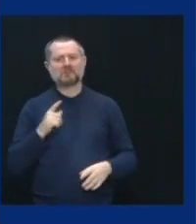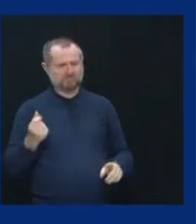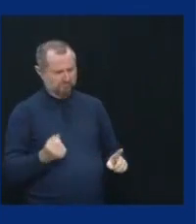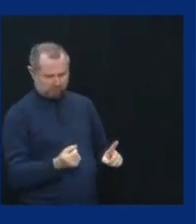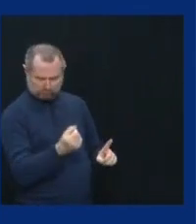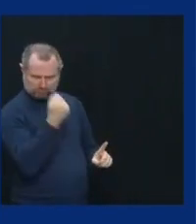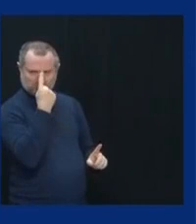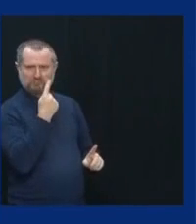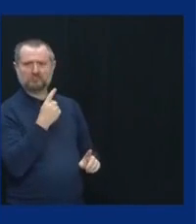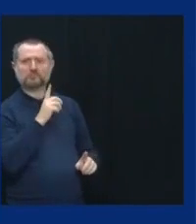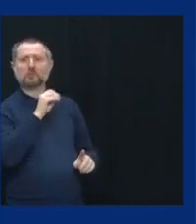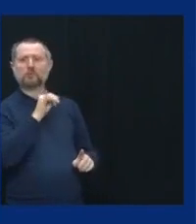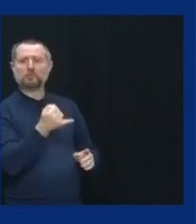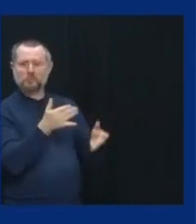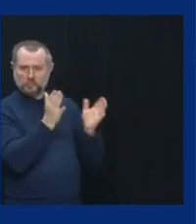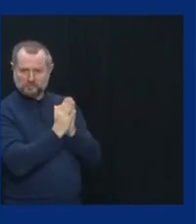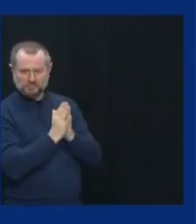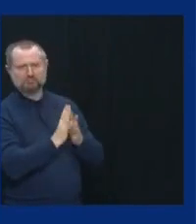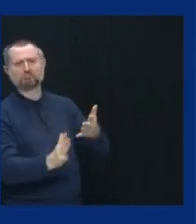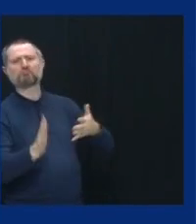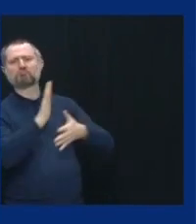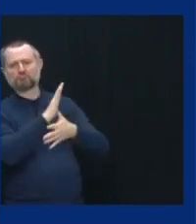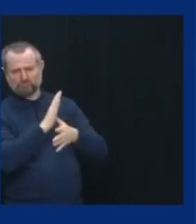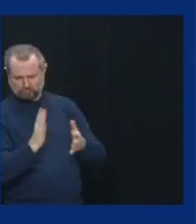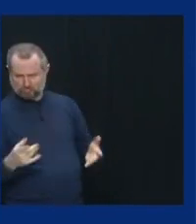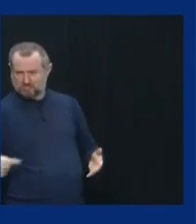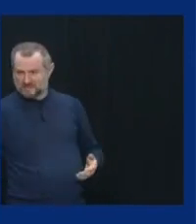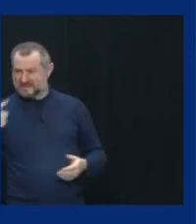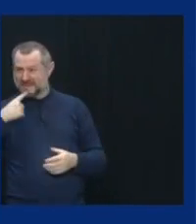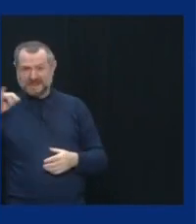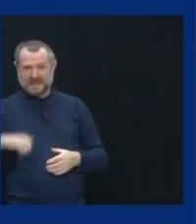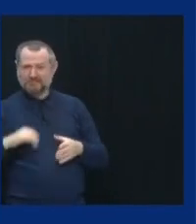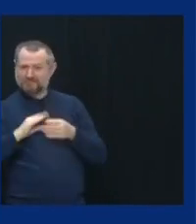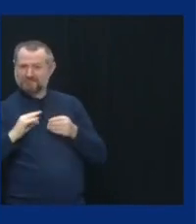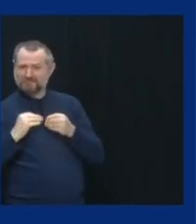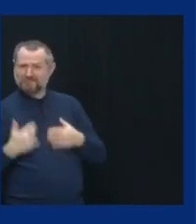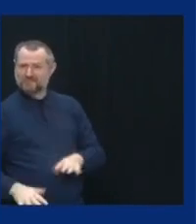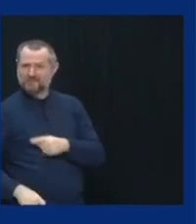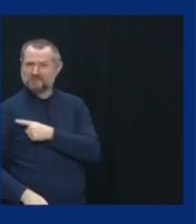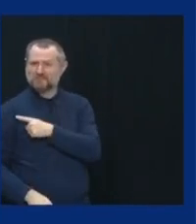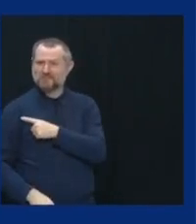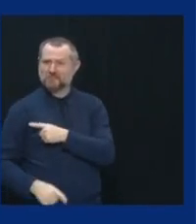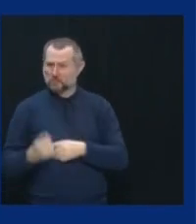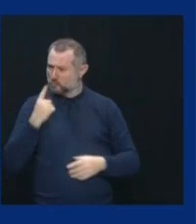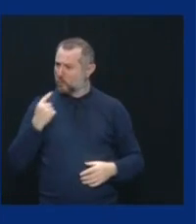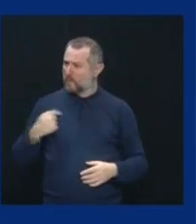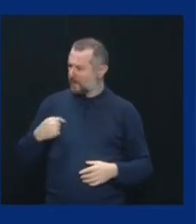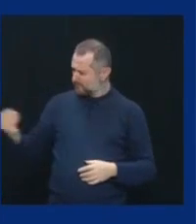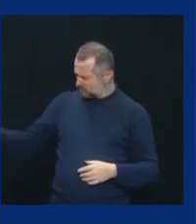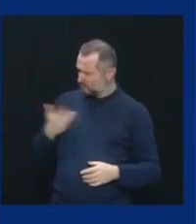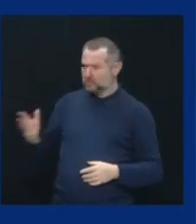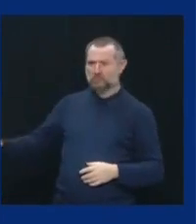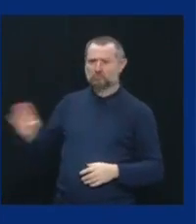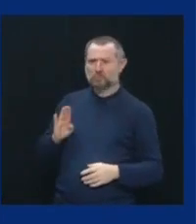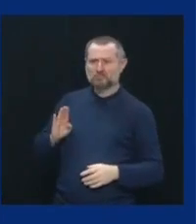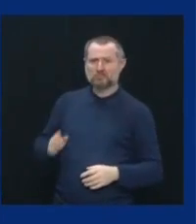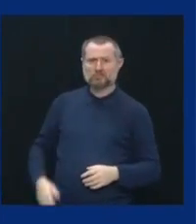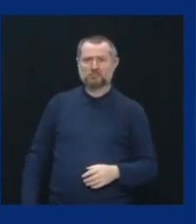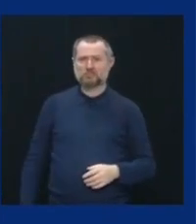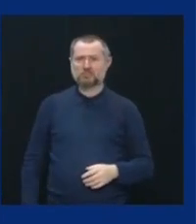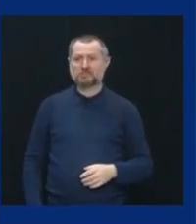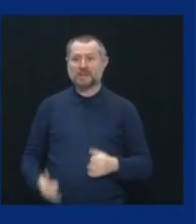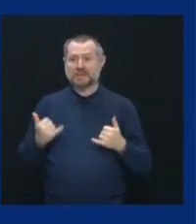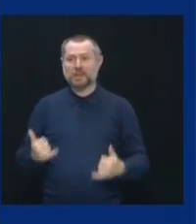if you get a DOJ request, it takes precedence. They've said the same thing to me. They say nobody told them